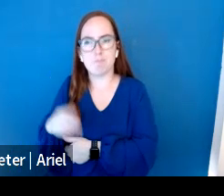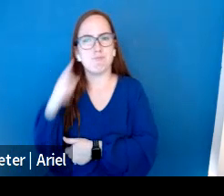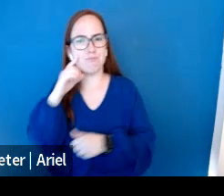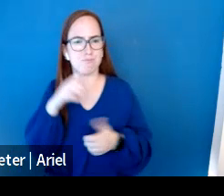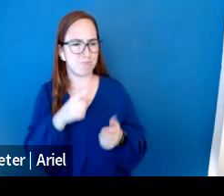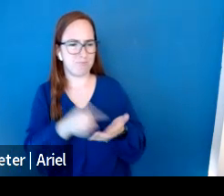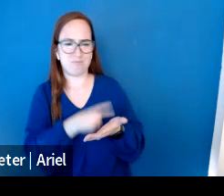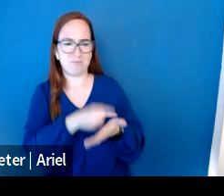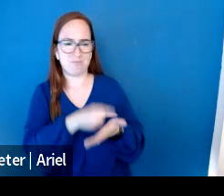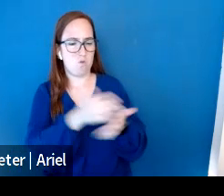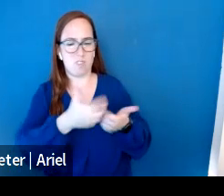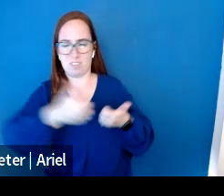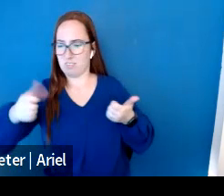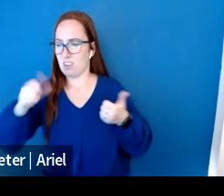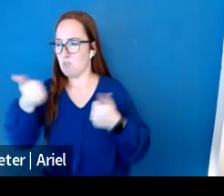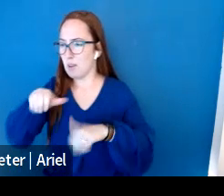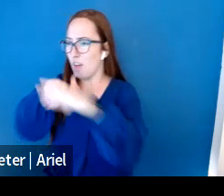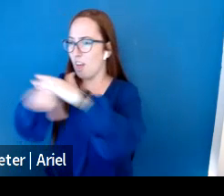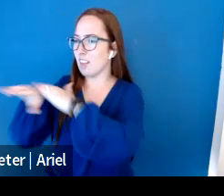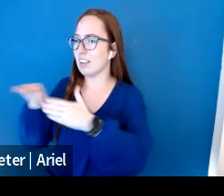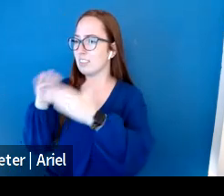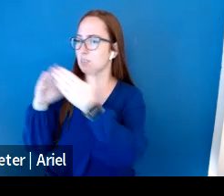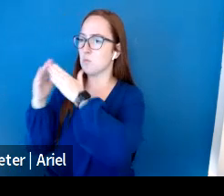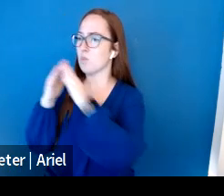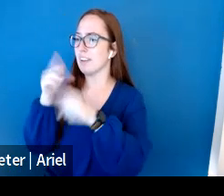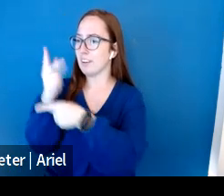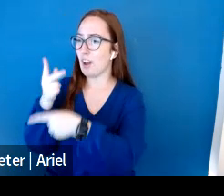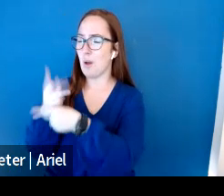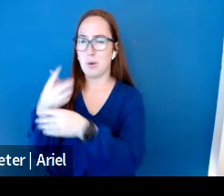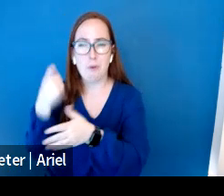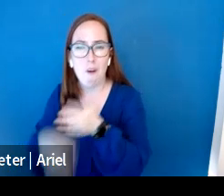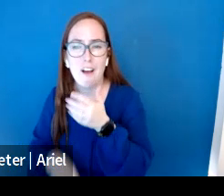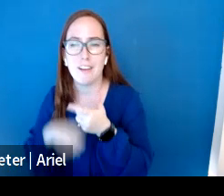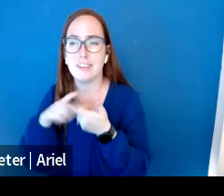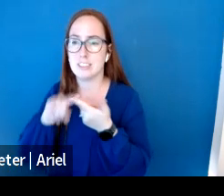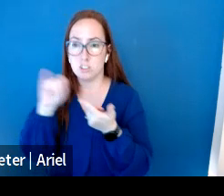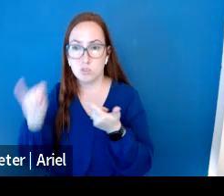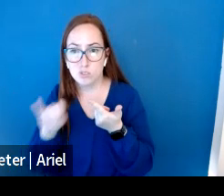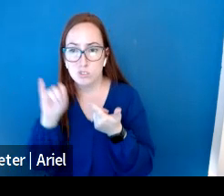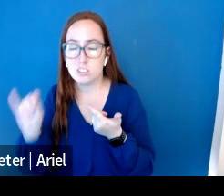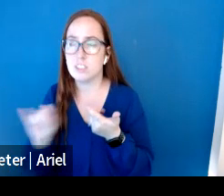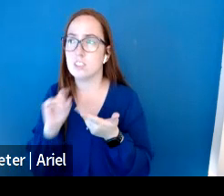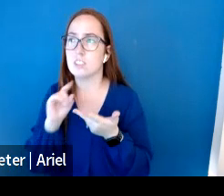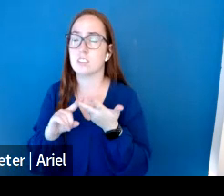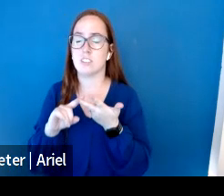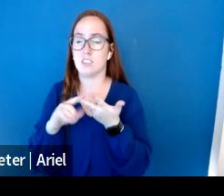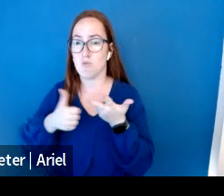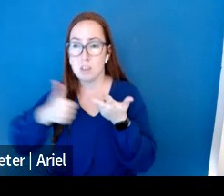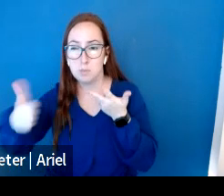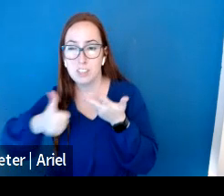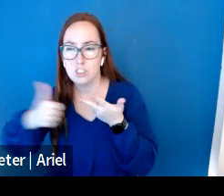to accessing care in the community, like, for example, cost, insurance, and